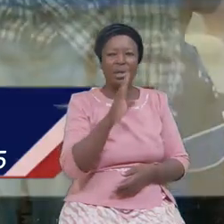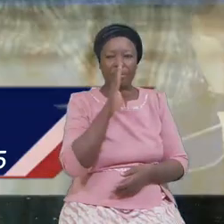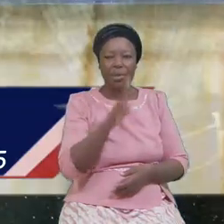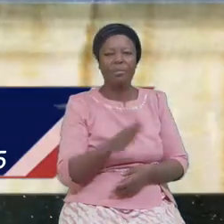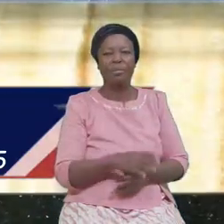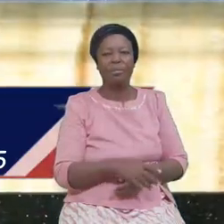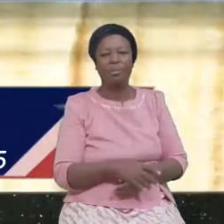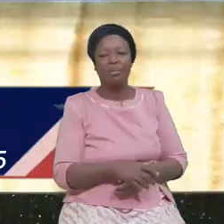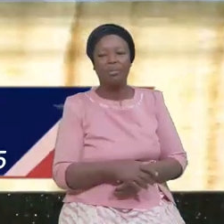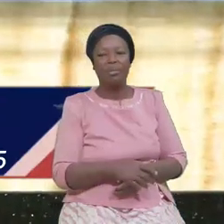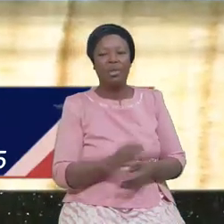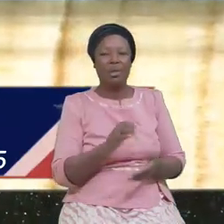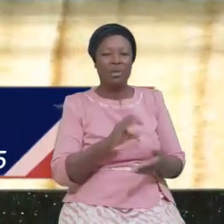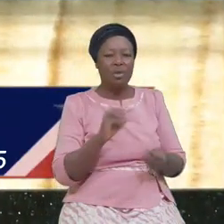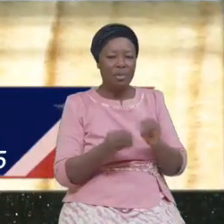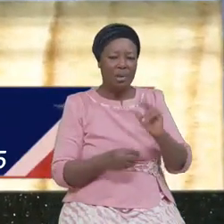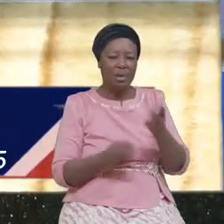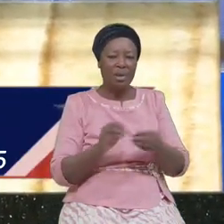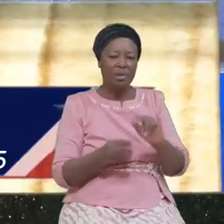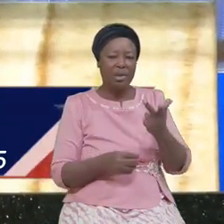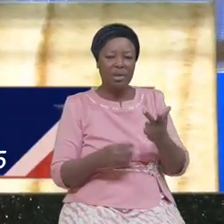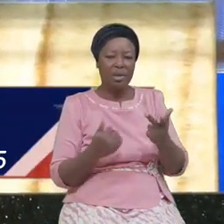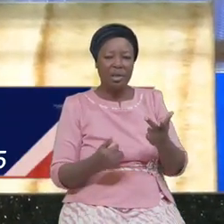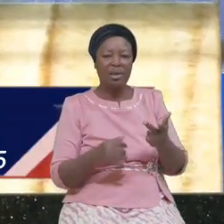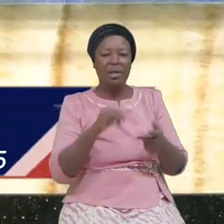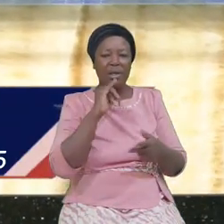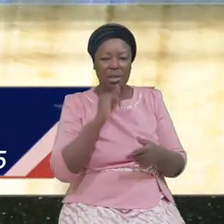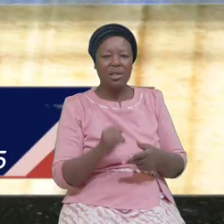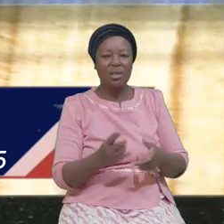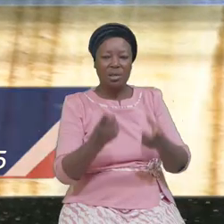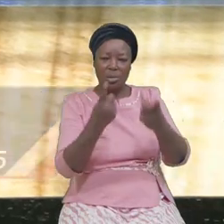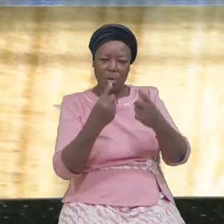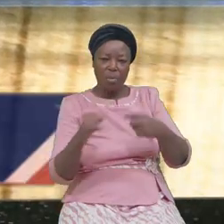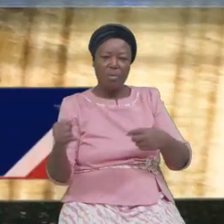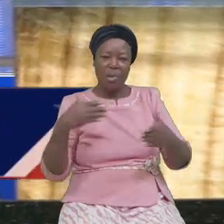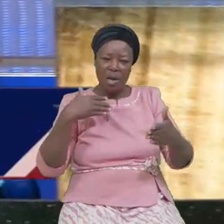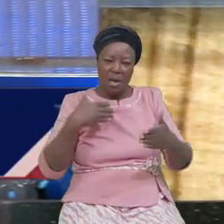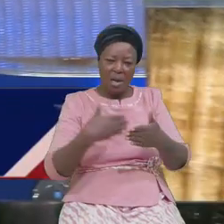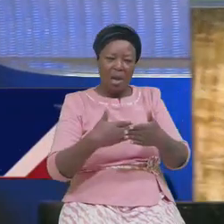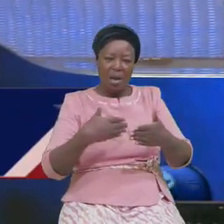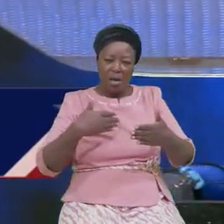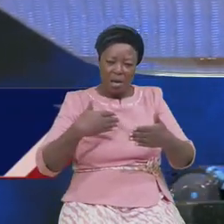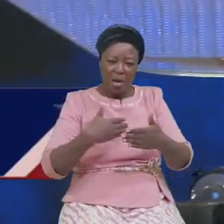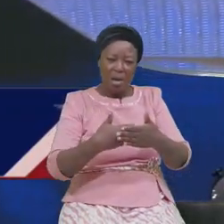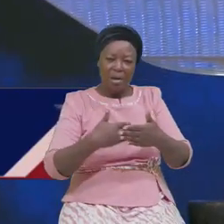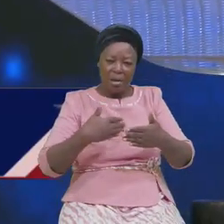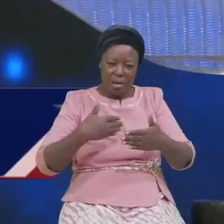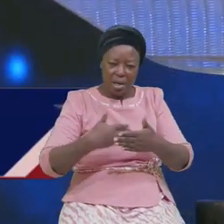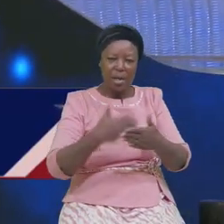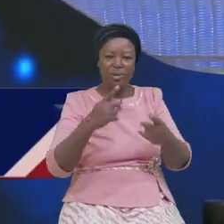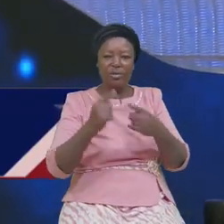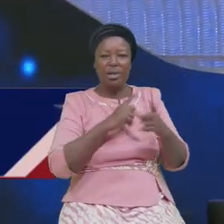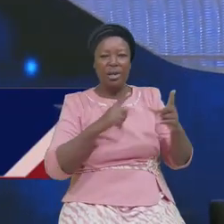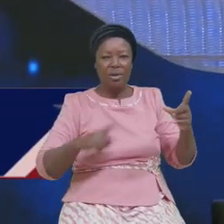We're coming to number three here. Number three is drawing nearer and nearer and nearer to the Lord,